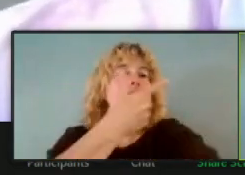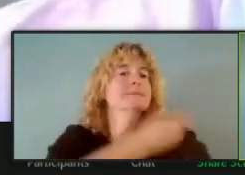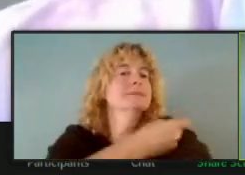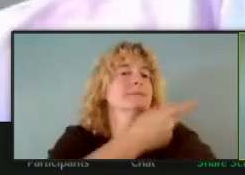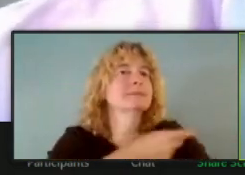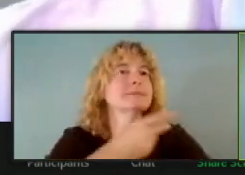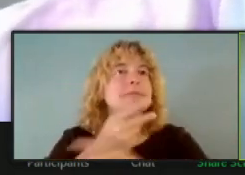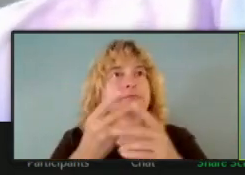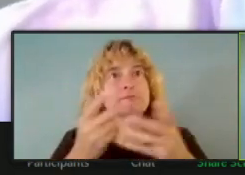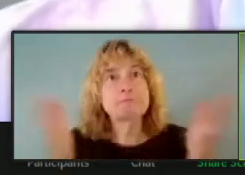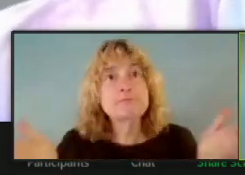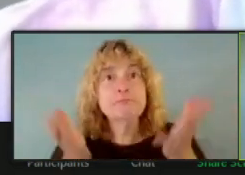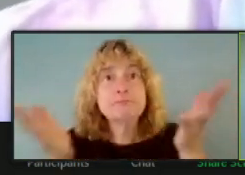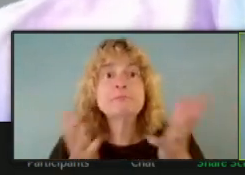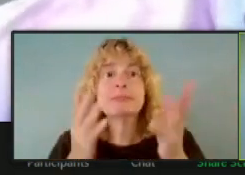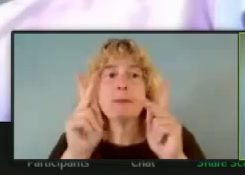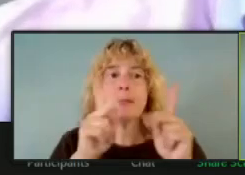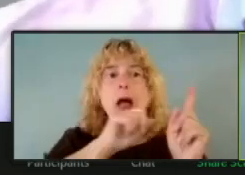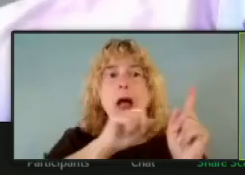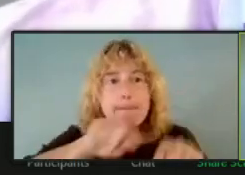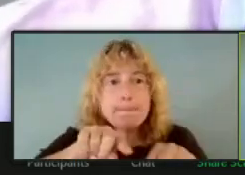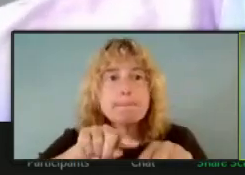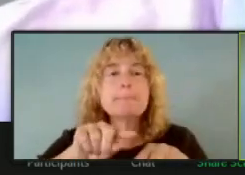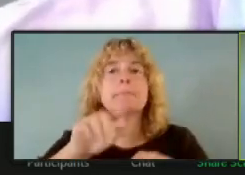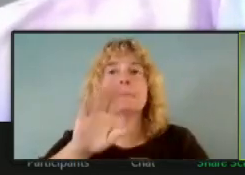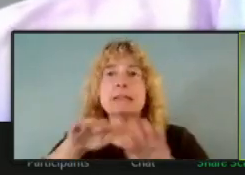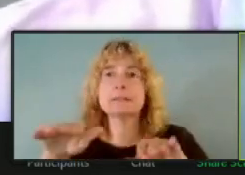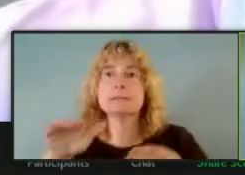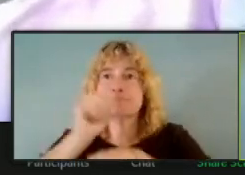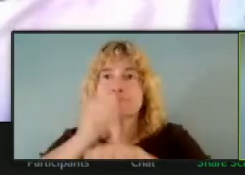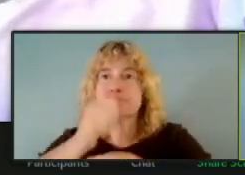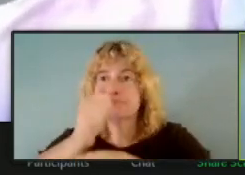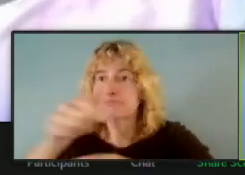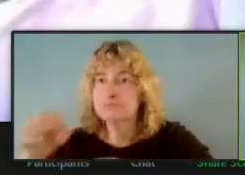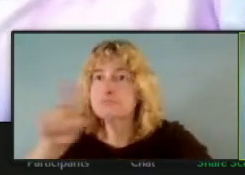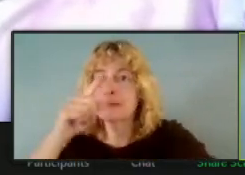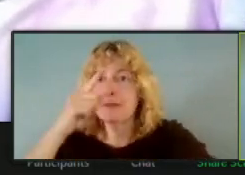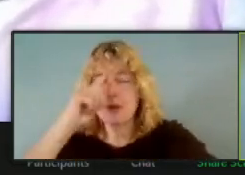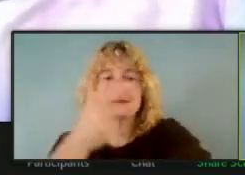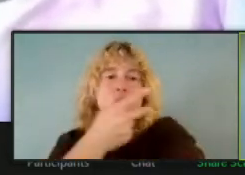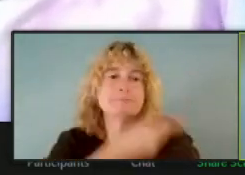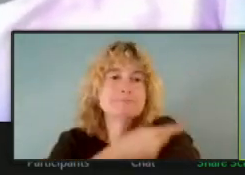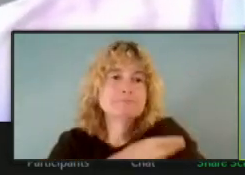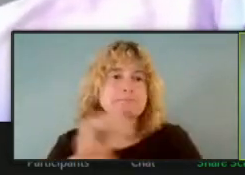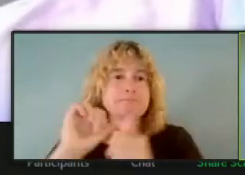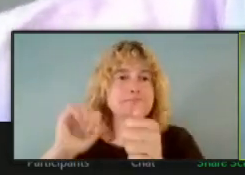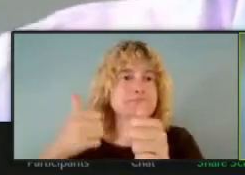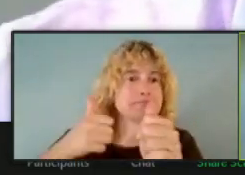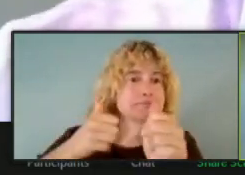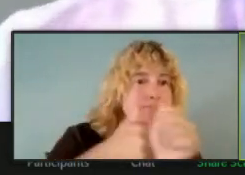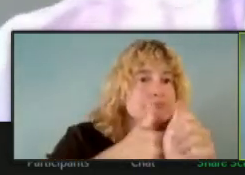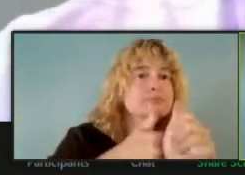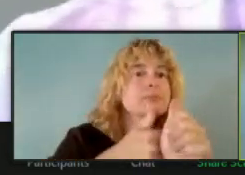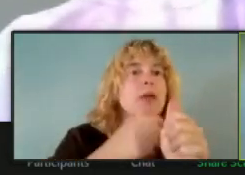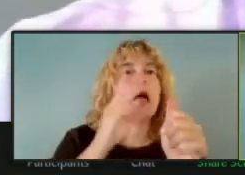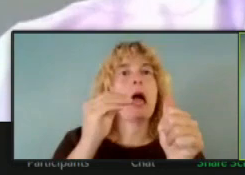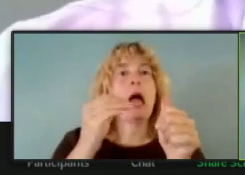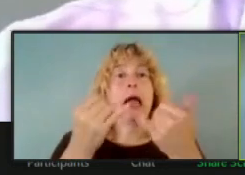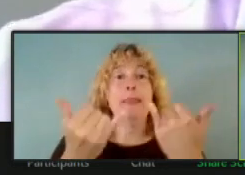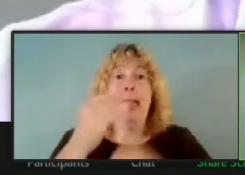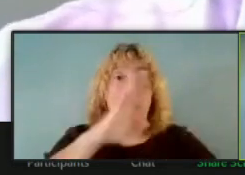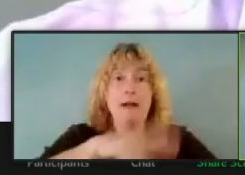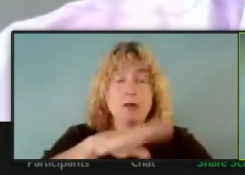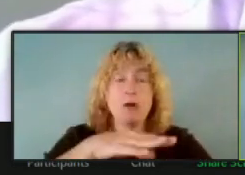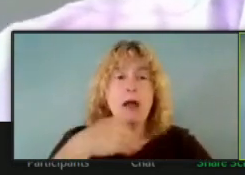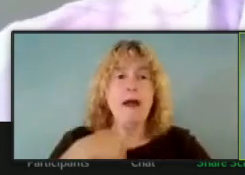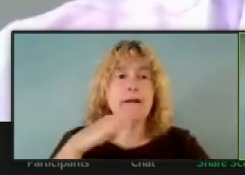in, drive in, get kids set up. We also have something this afternoon that's on our Facebook page